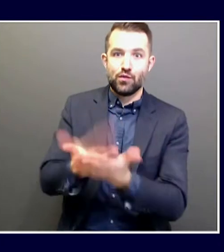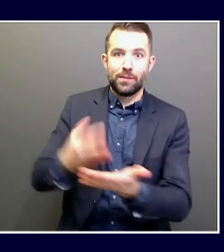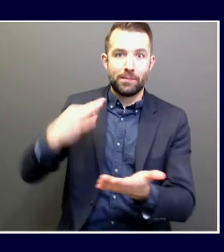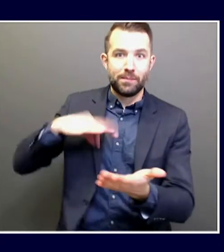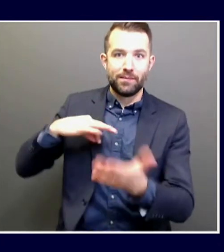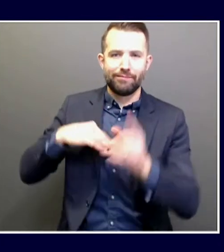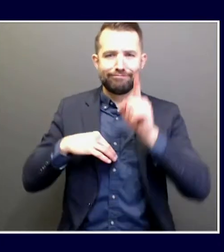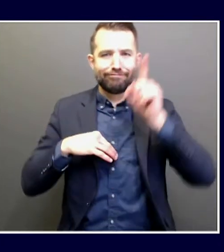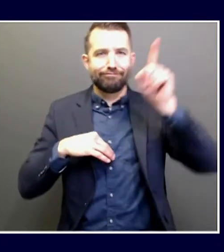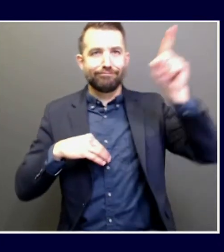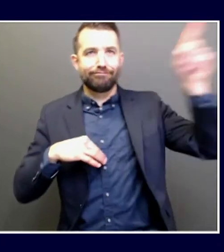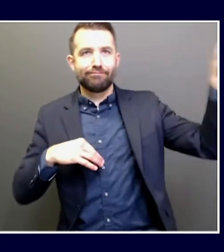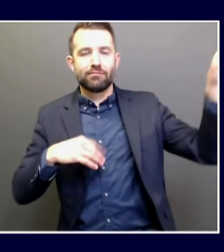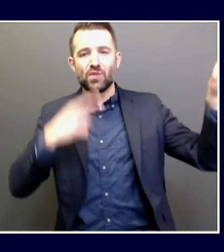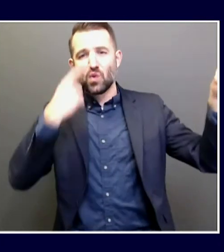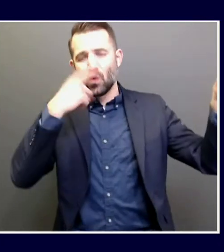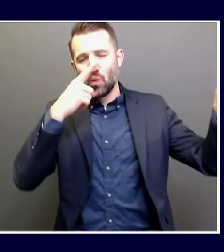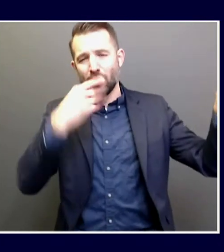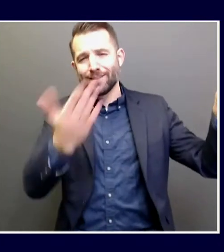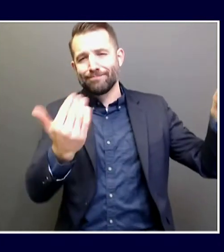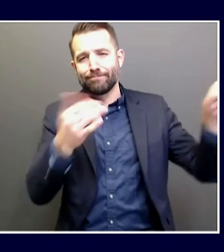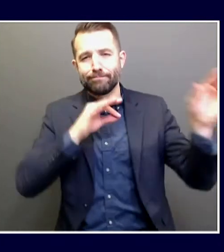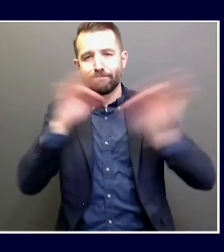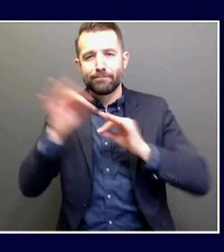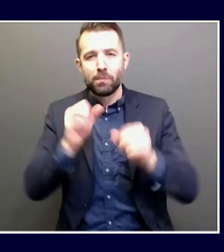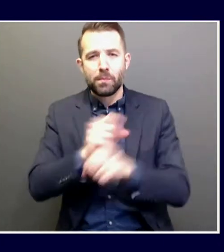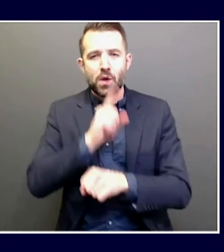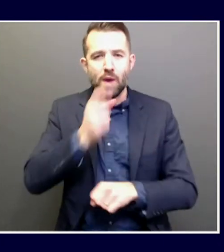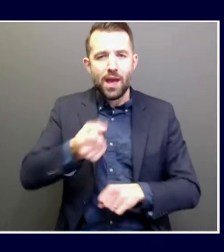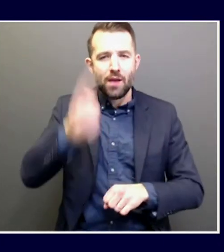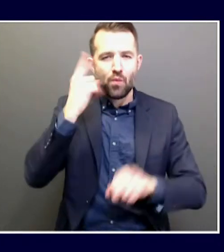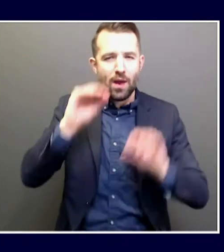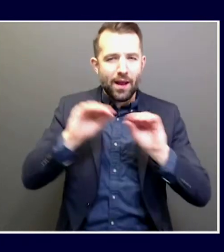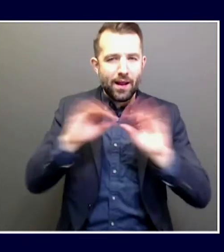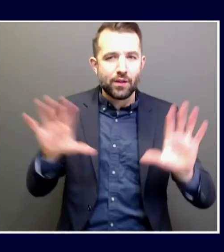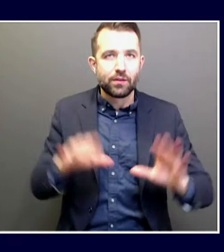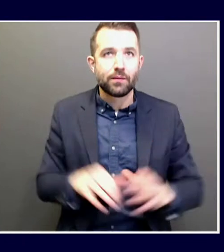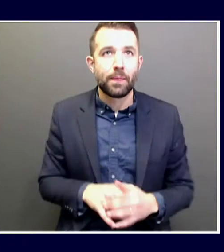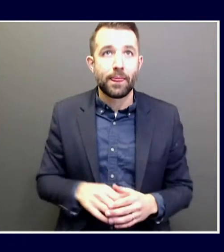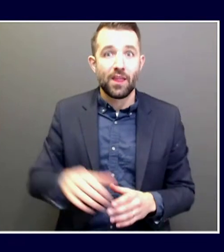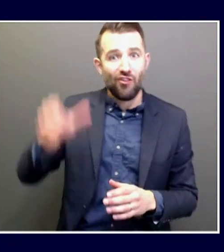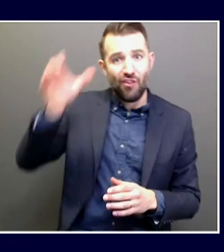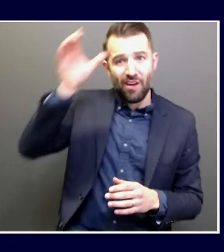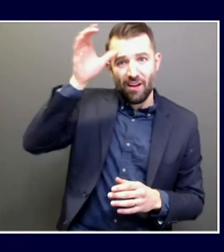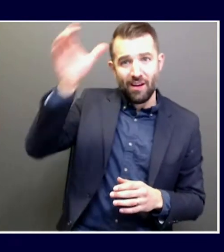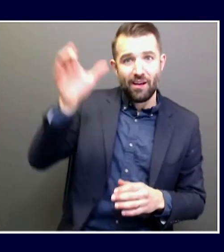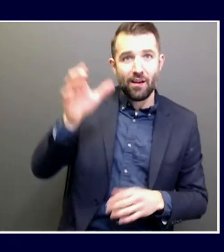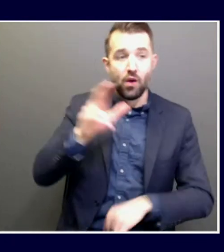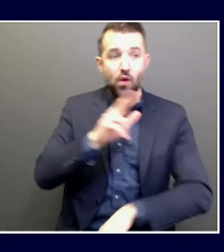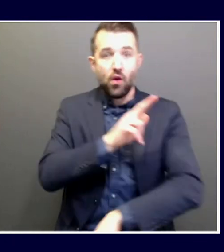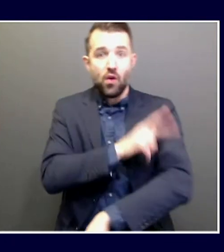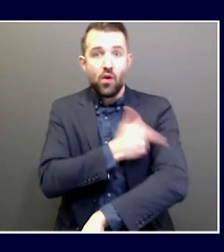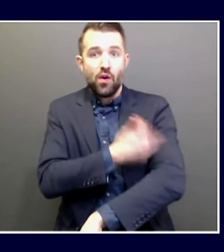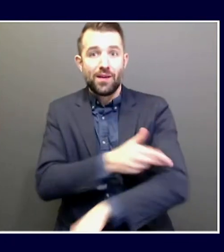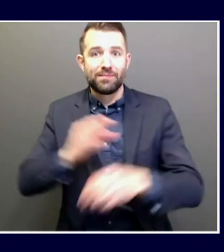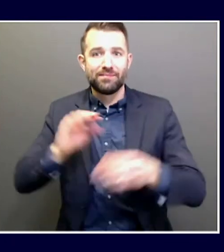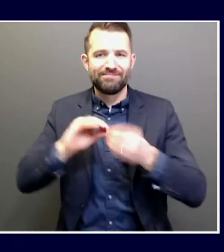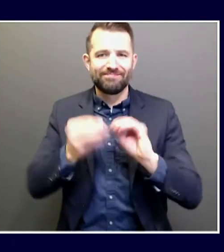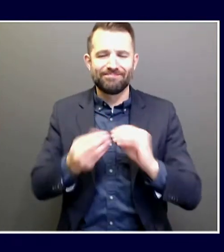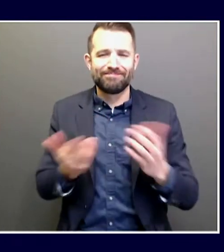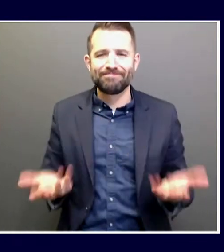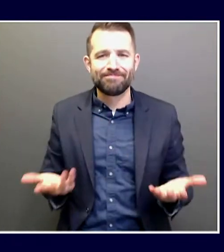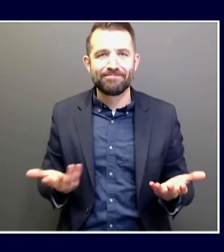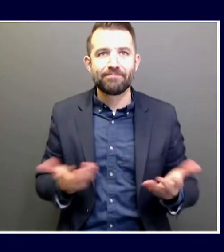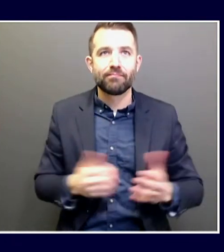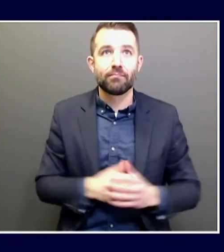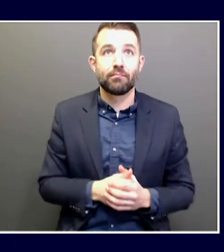quickly just make sure I understand the concept of hospitalizations? Are those just people who come into the hospital because they have